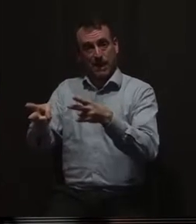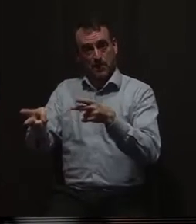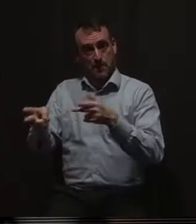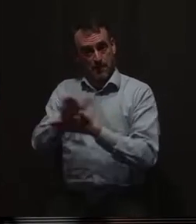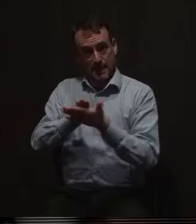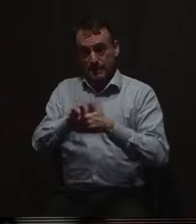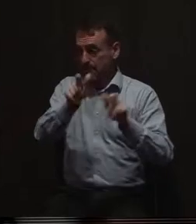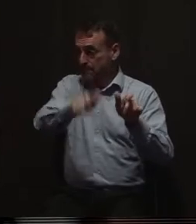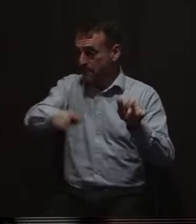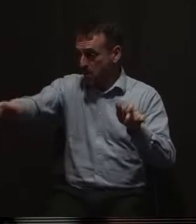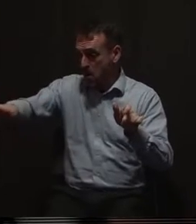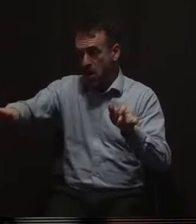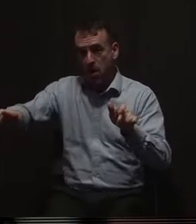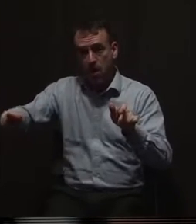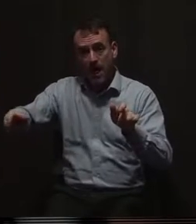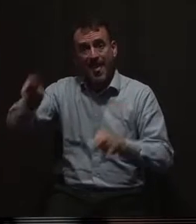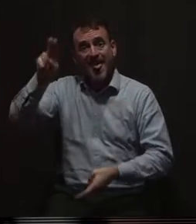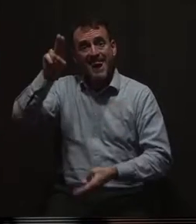less